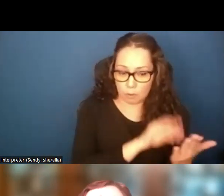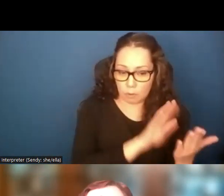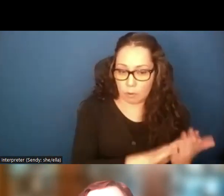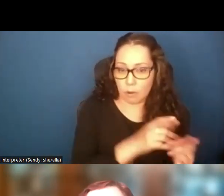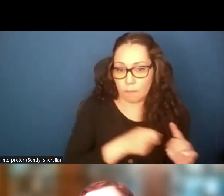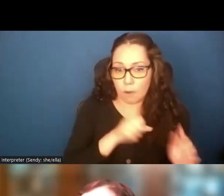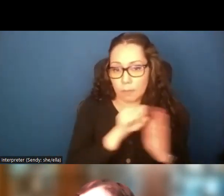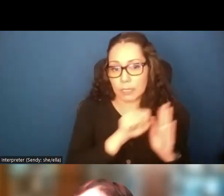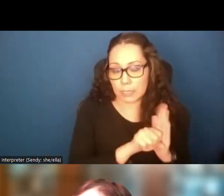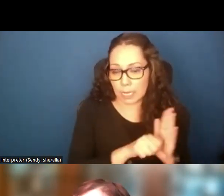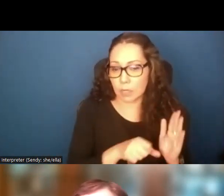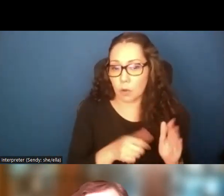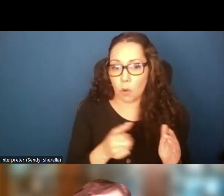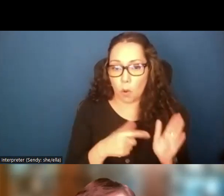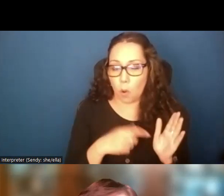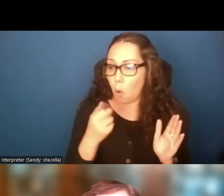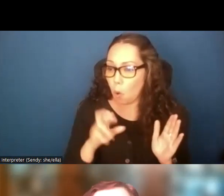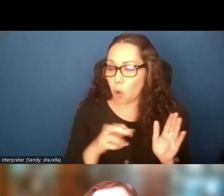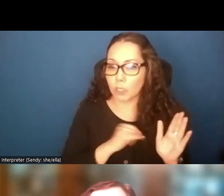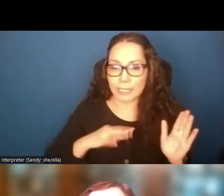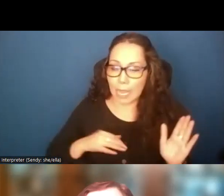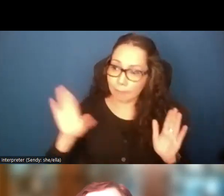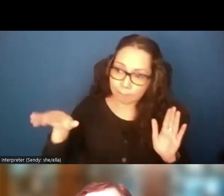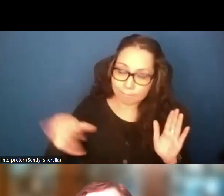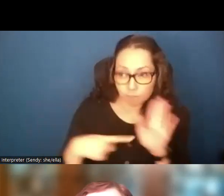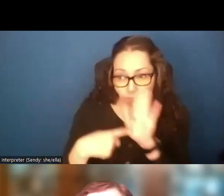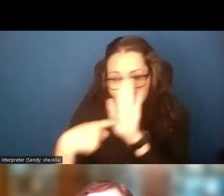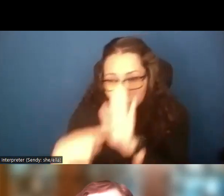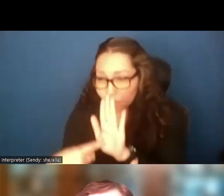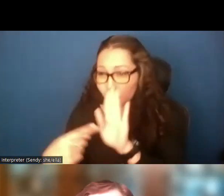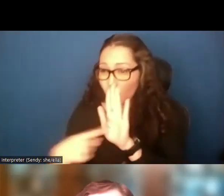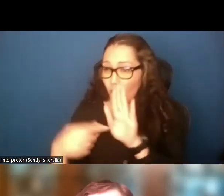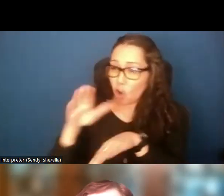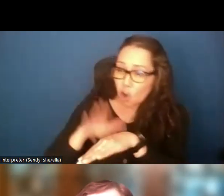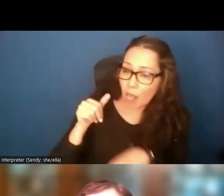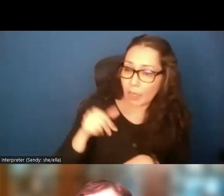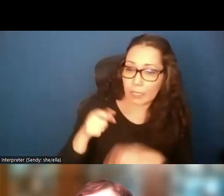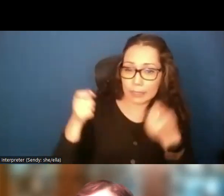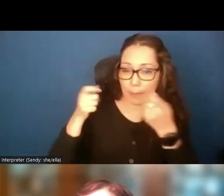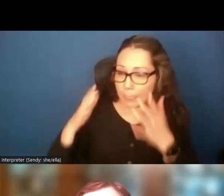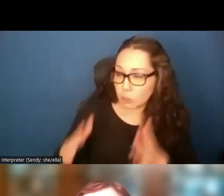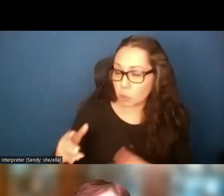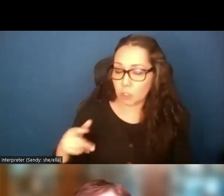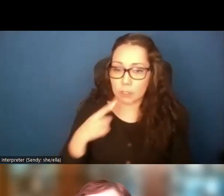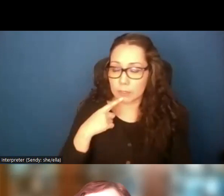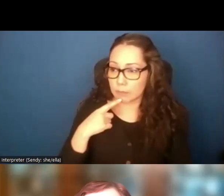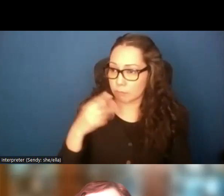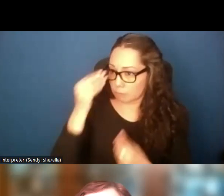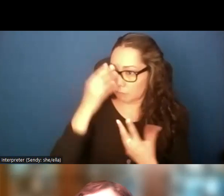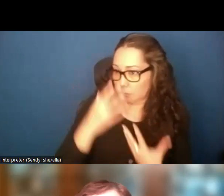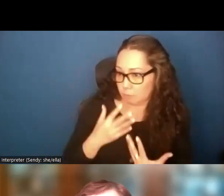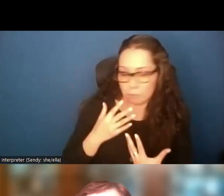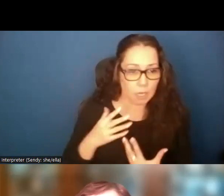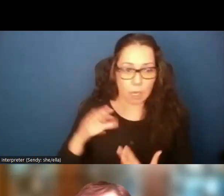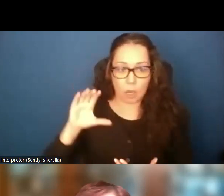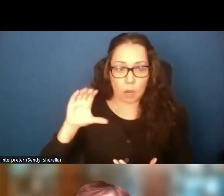or showing it to staff or calling the administrators and so forth. They were being told, well, corporate won't allow